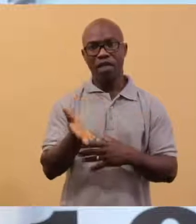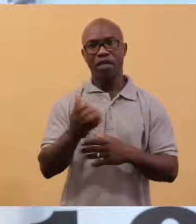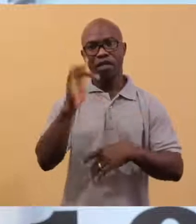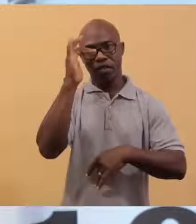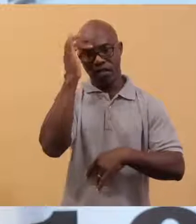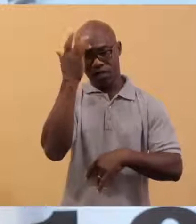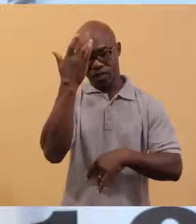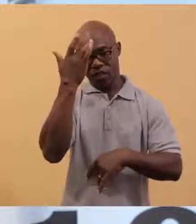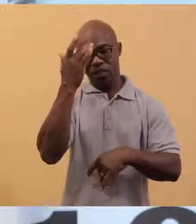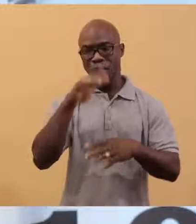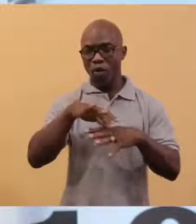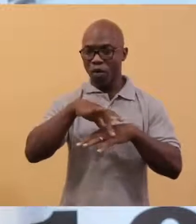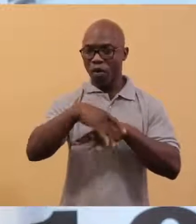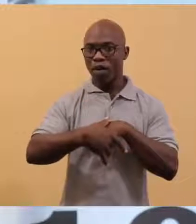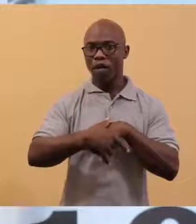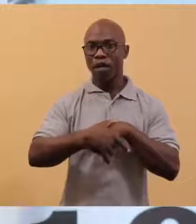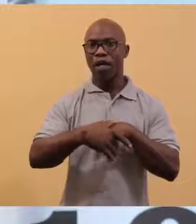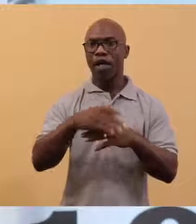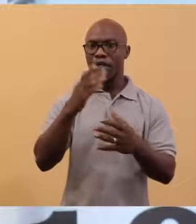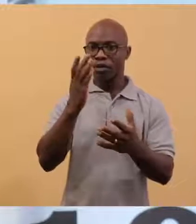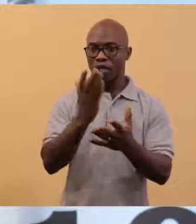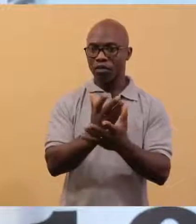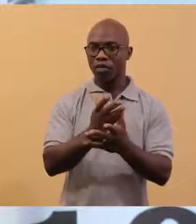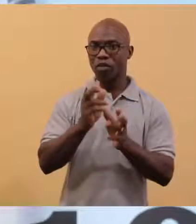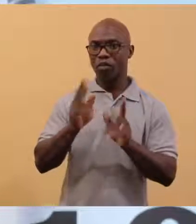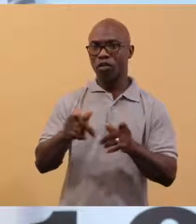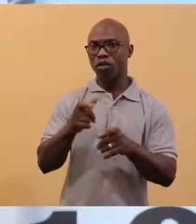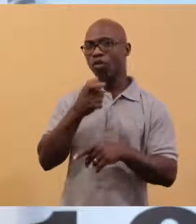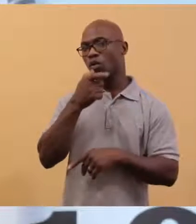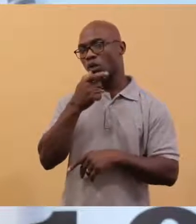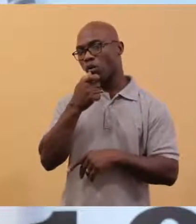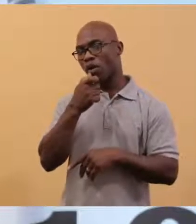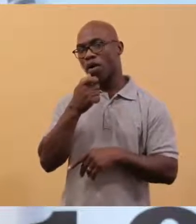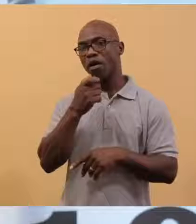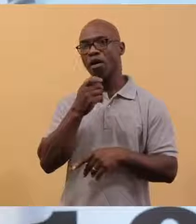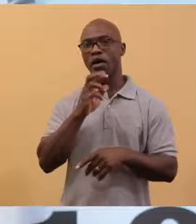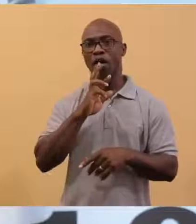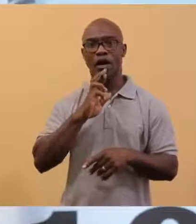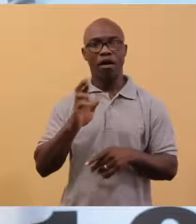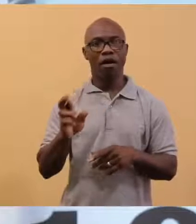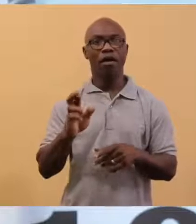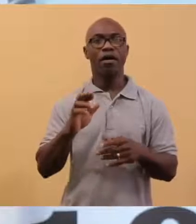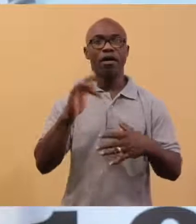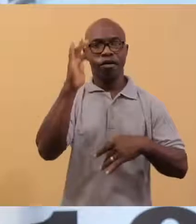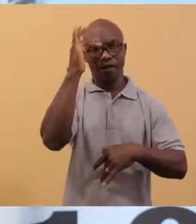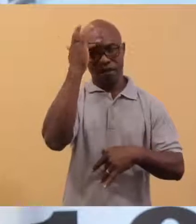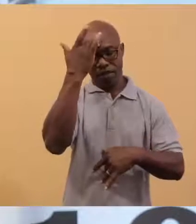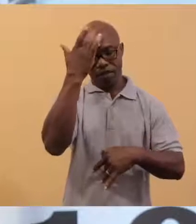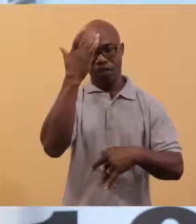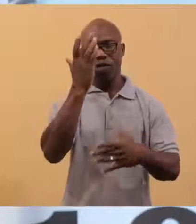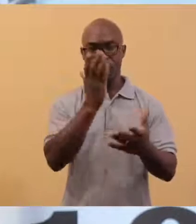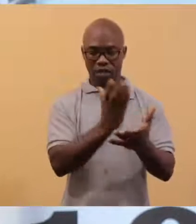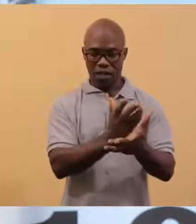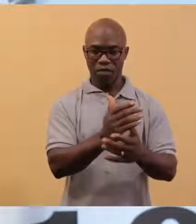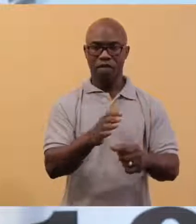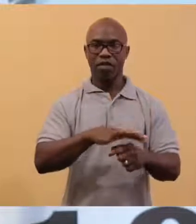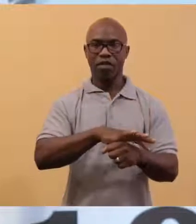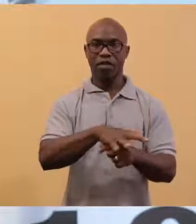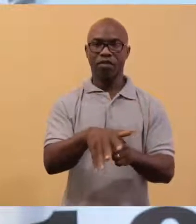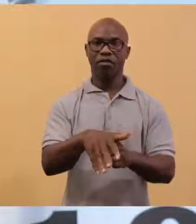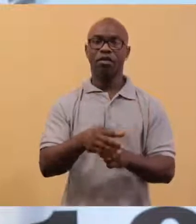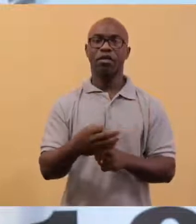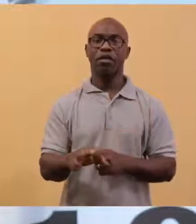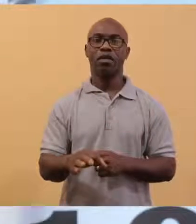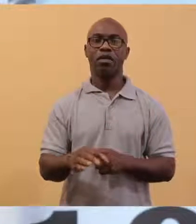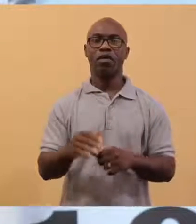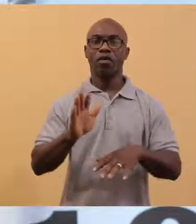early and isolate those persons who are sick so that we can contain this pandemic.